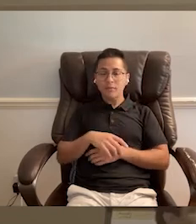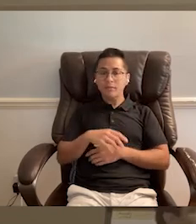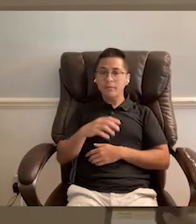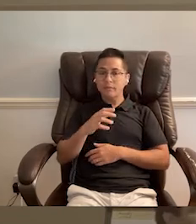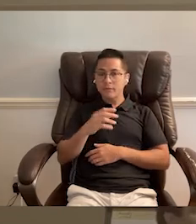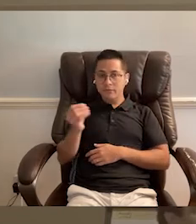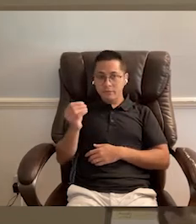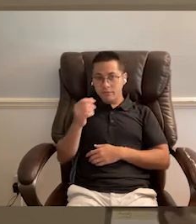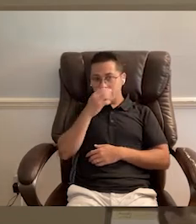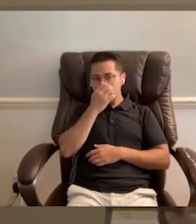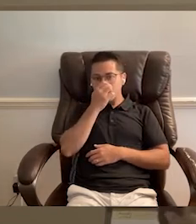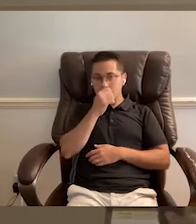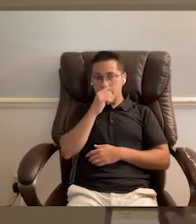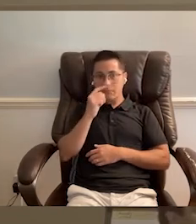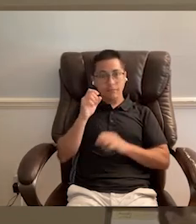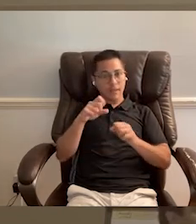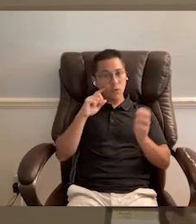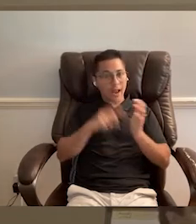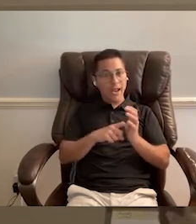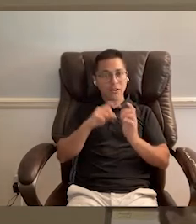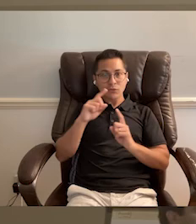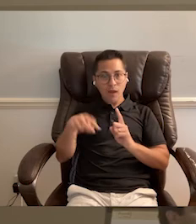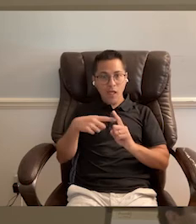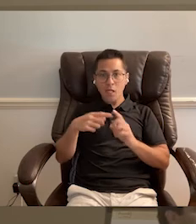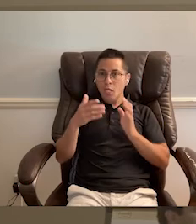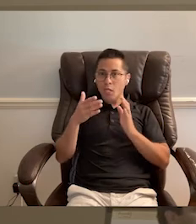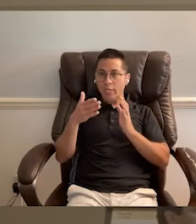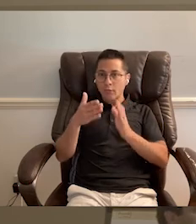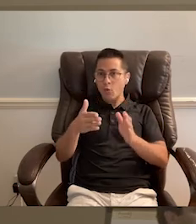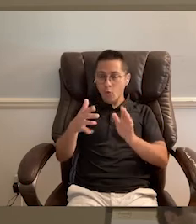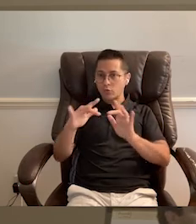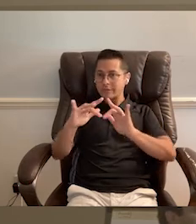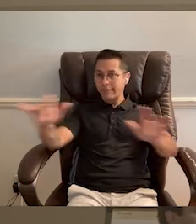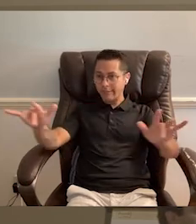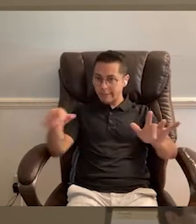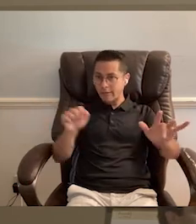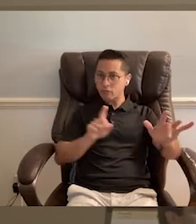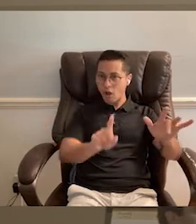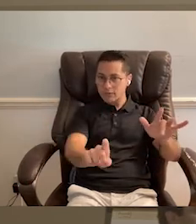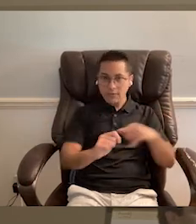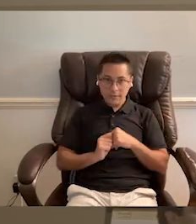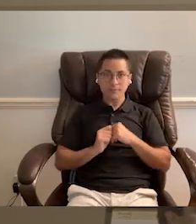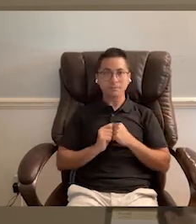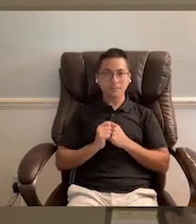detect items inside of the house. Such as chairs and sofas.